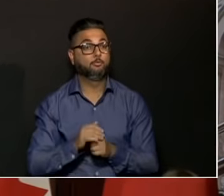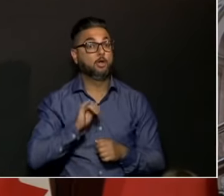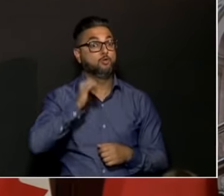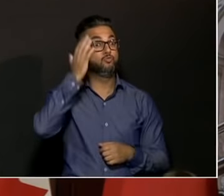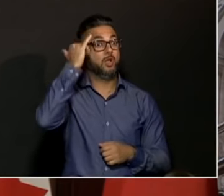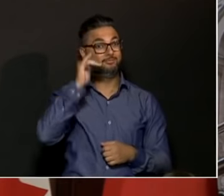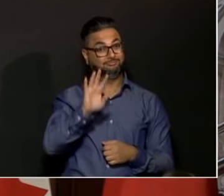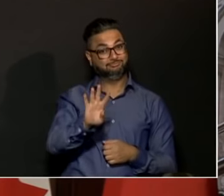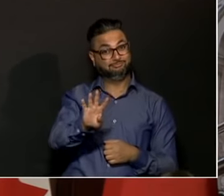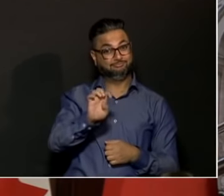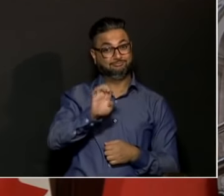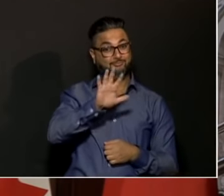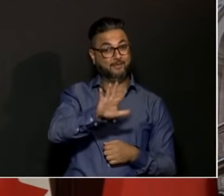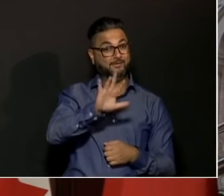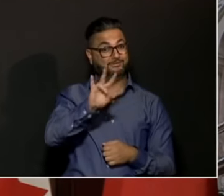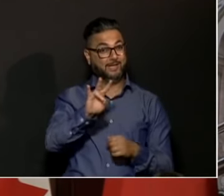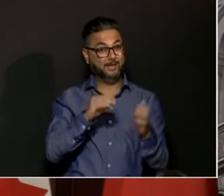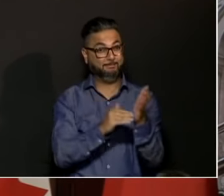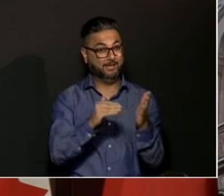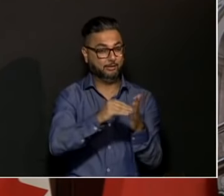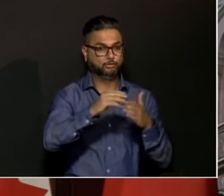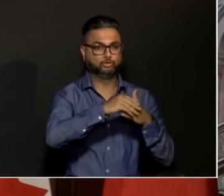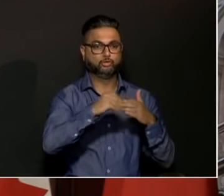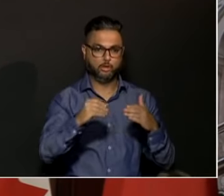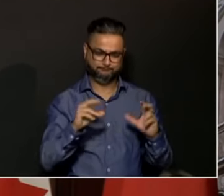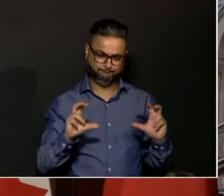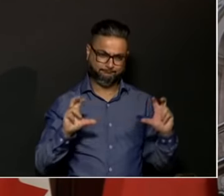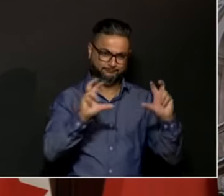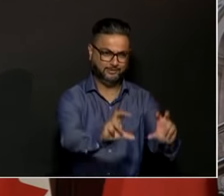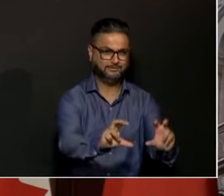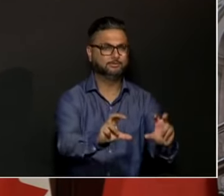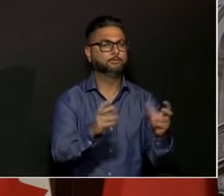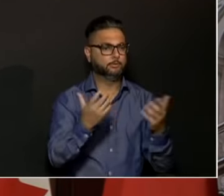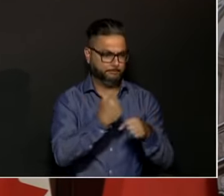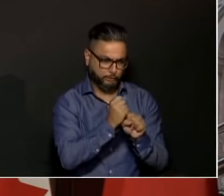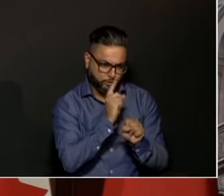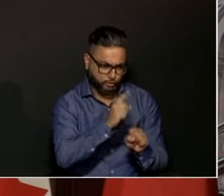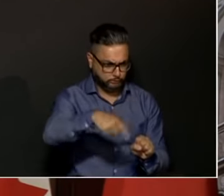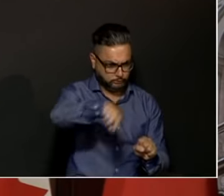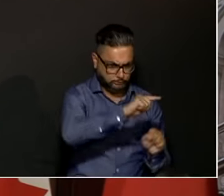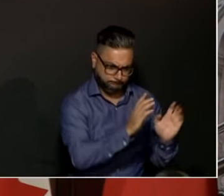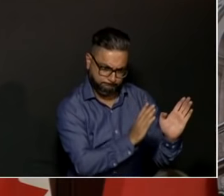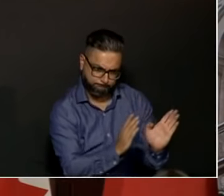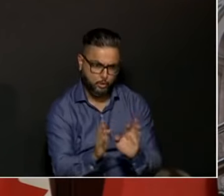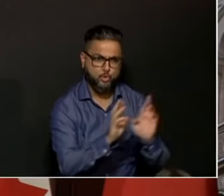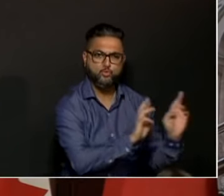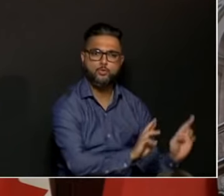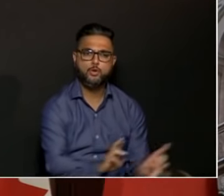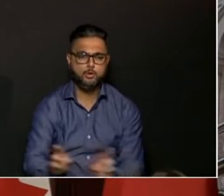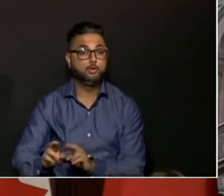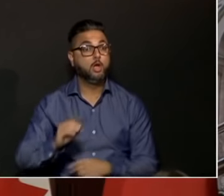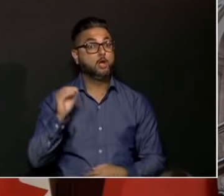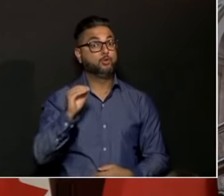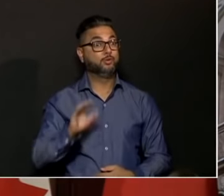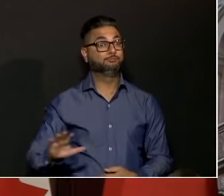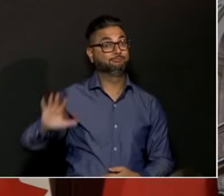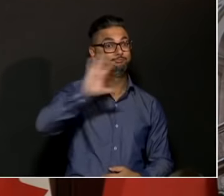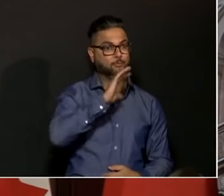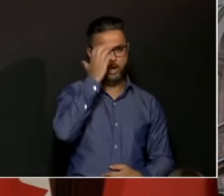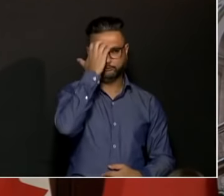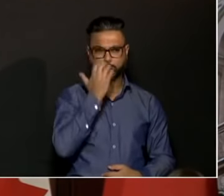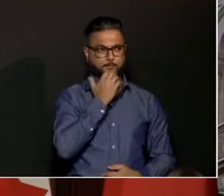million to build our surge capacity in our hospitals across Ontario and expand care